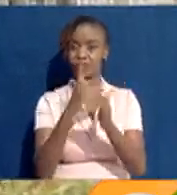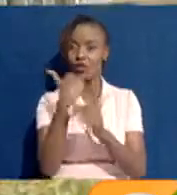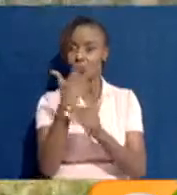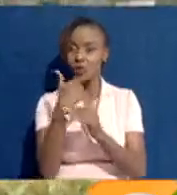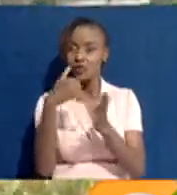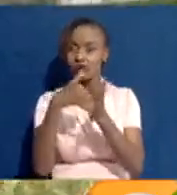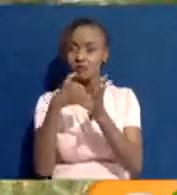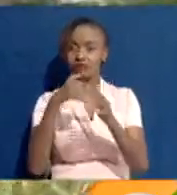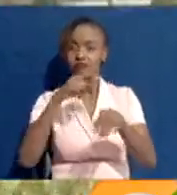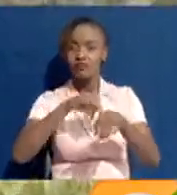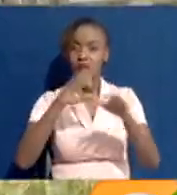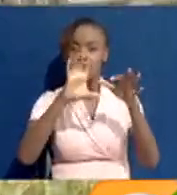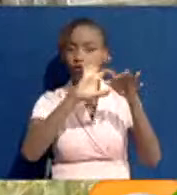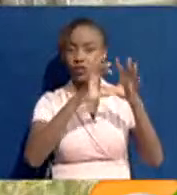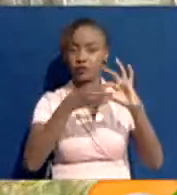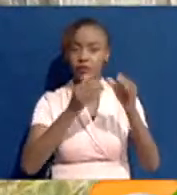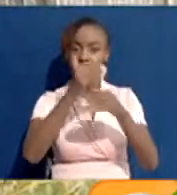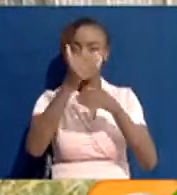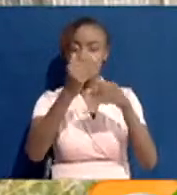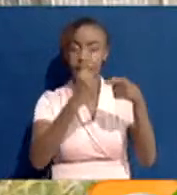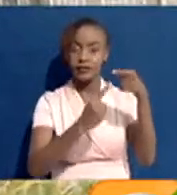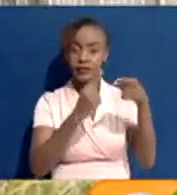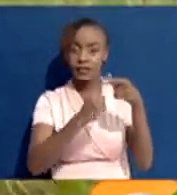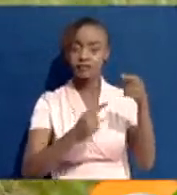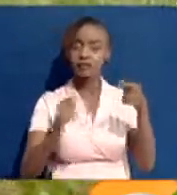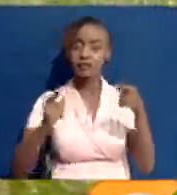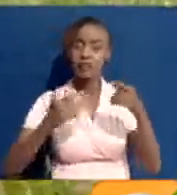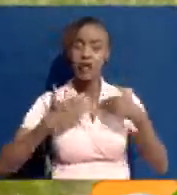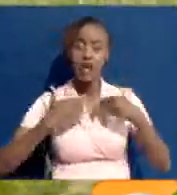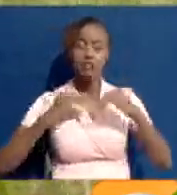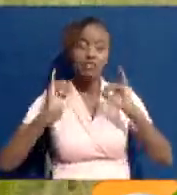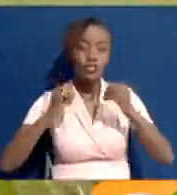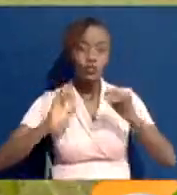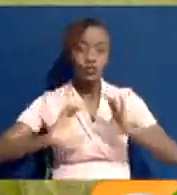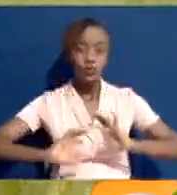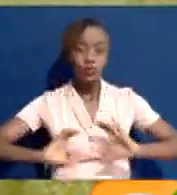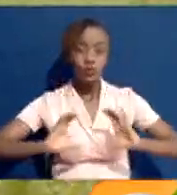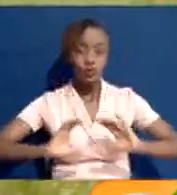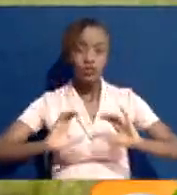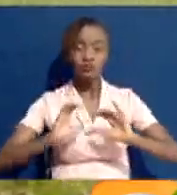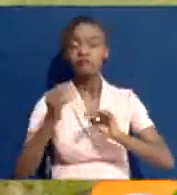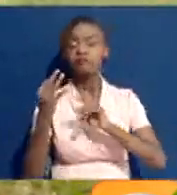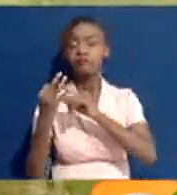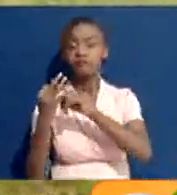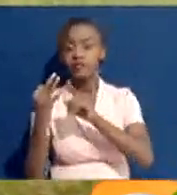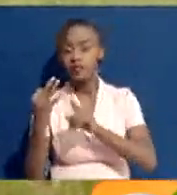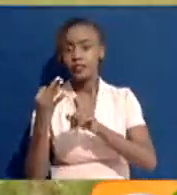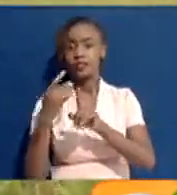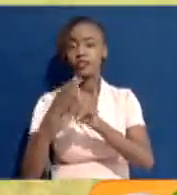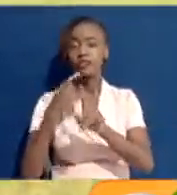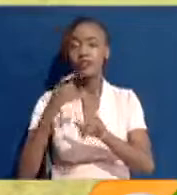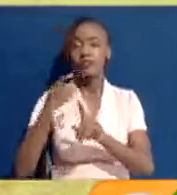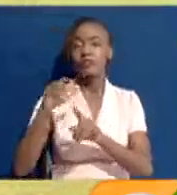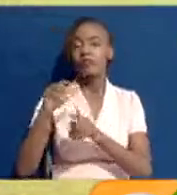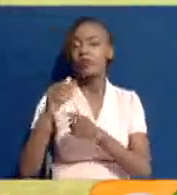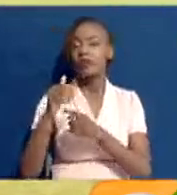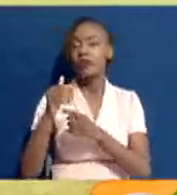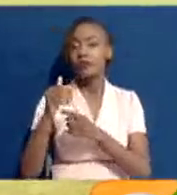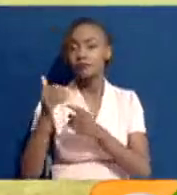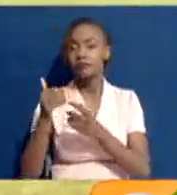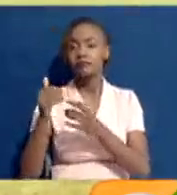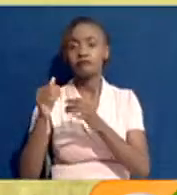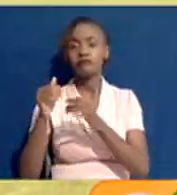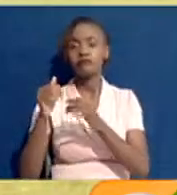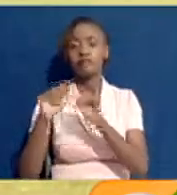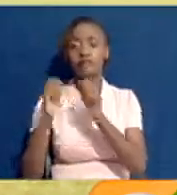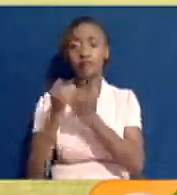mashindano ya kufuzu Olimpiki mwaka ujao. Bling ameorodhesha wachezaji tisa wapya, wakiwemo watatu wa akiba kwenye timu inayoelekea Zimbabwe